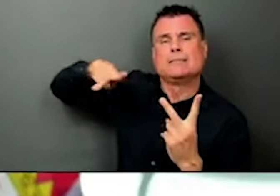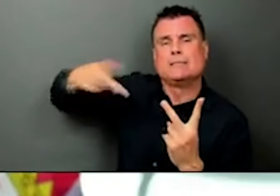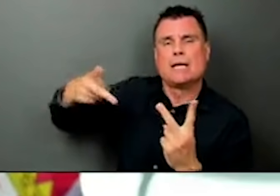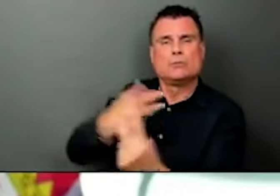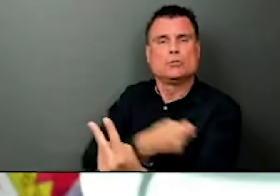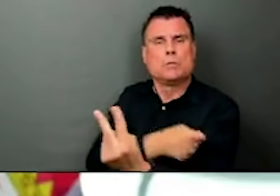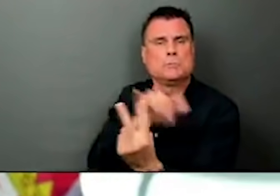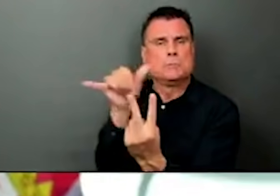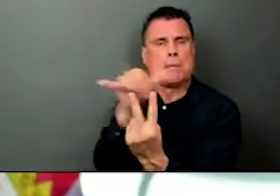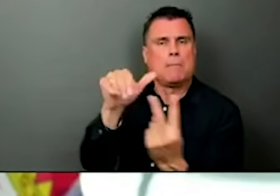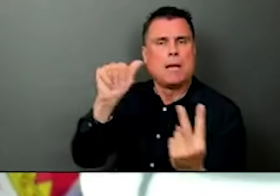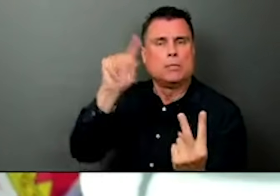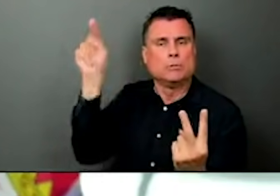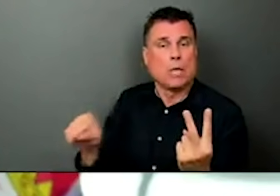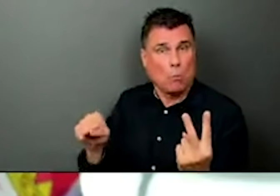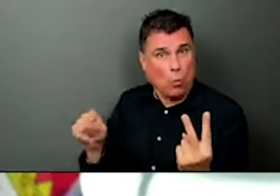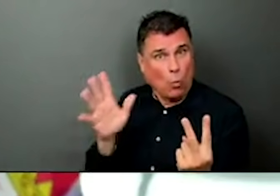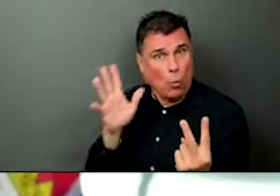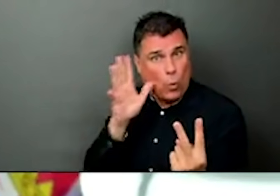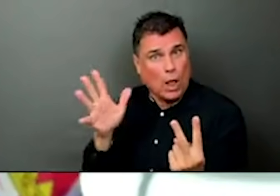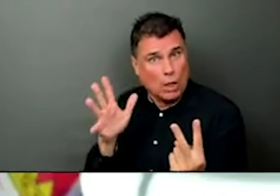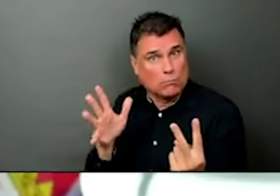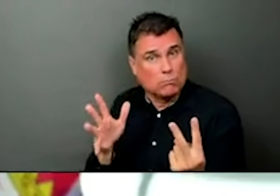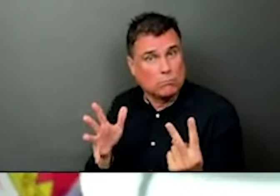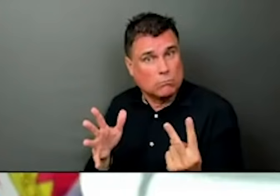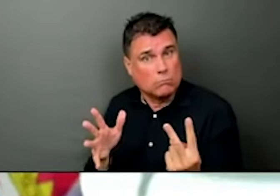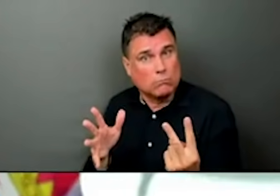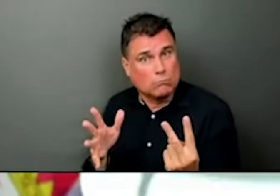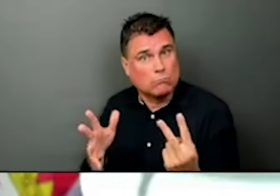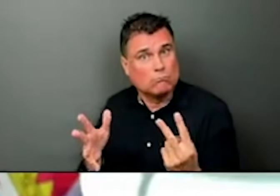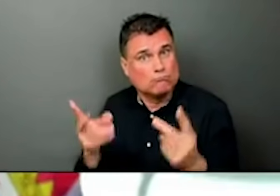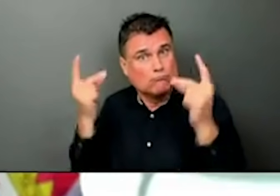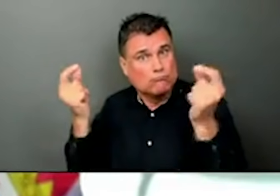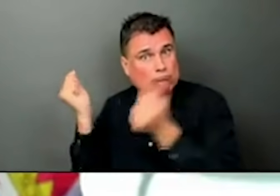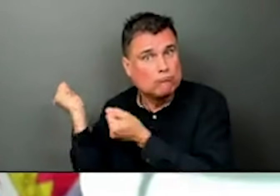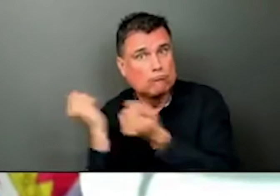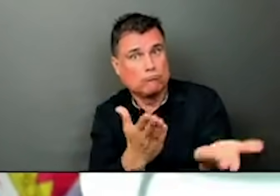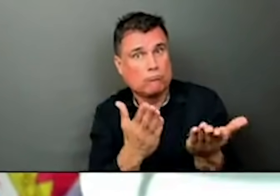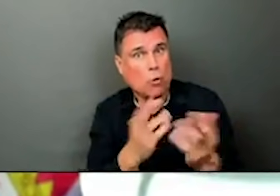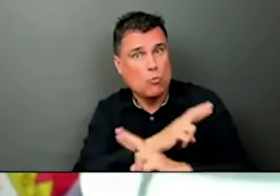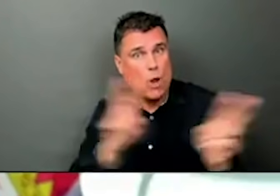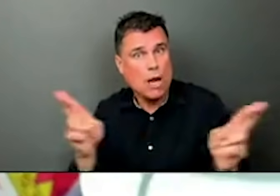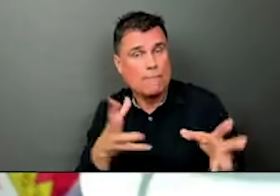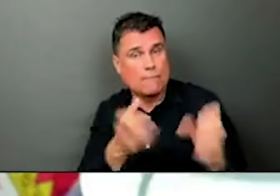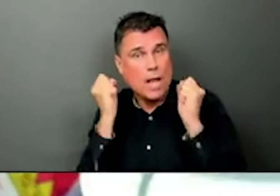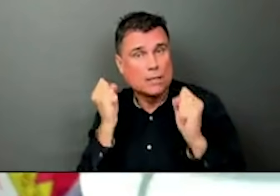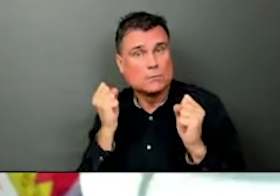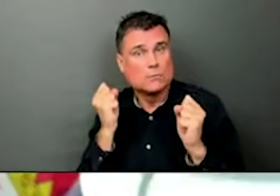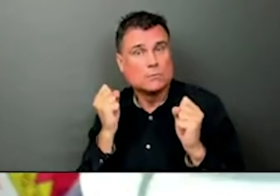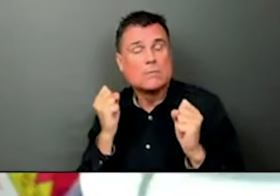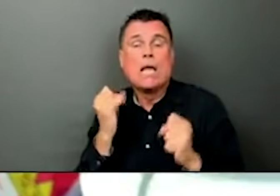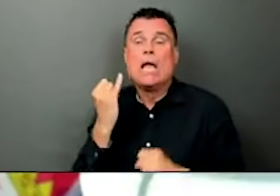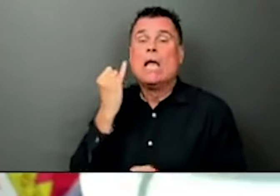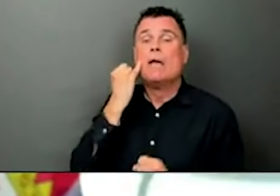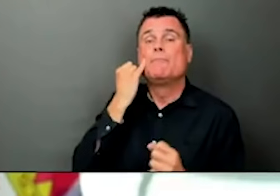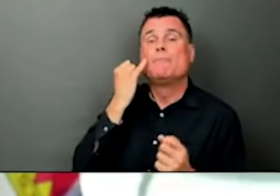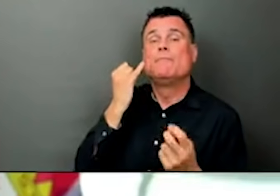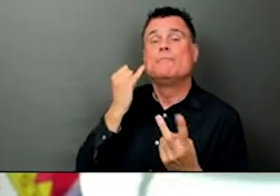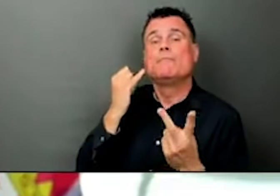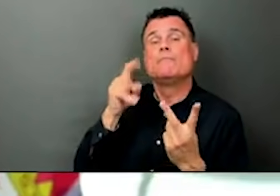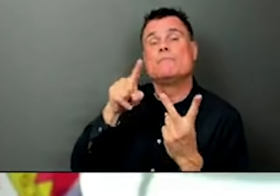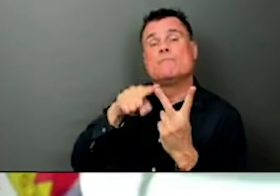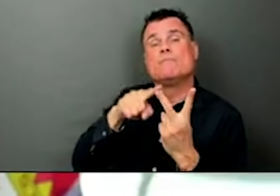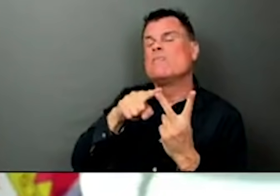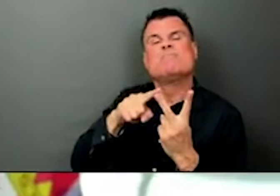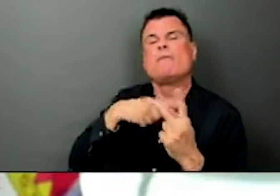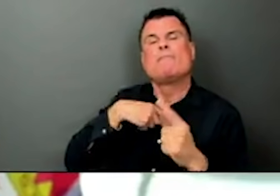would if they select mRNA? And what is the reason, if you could just explain to